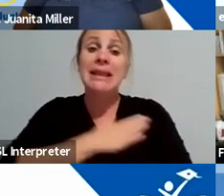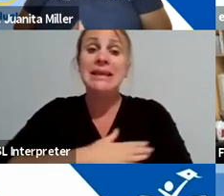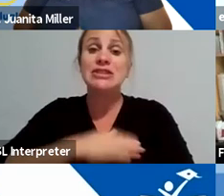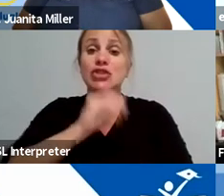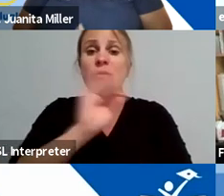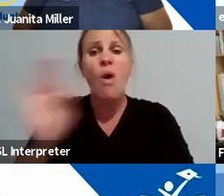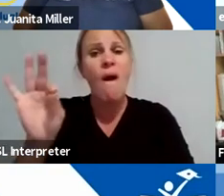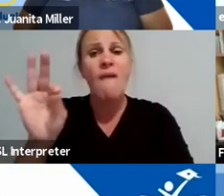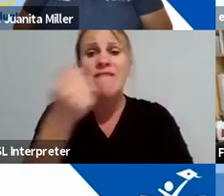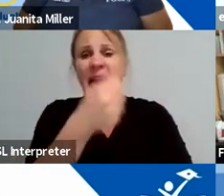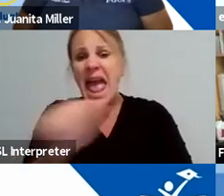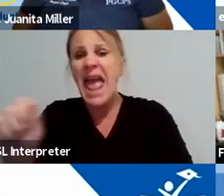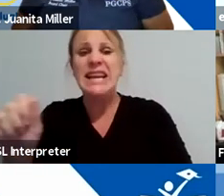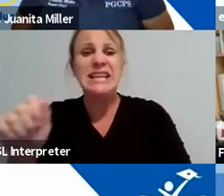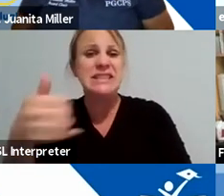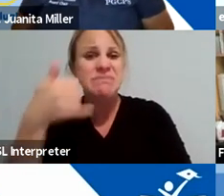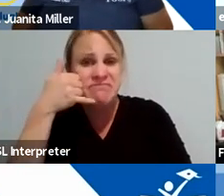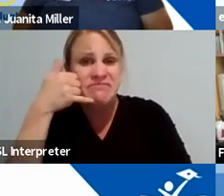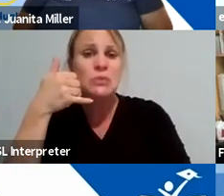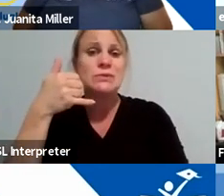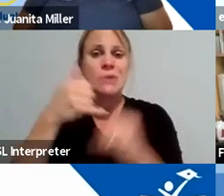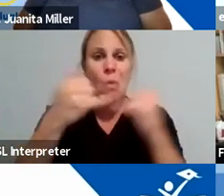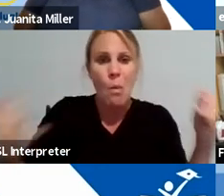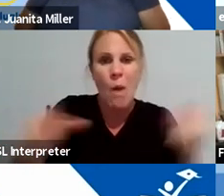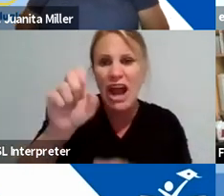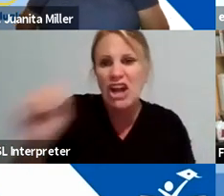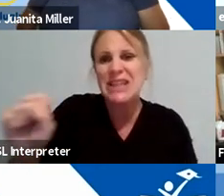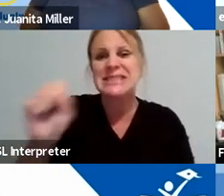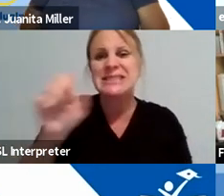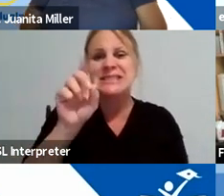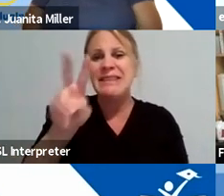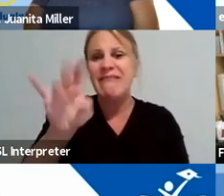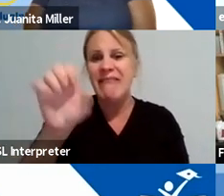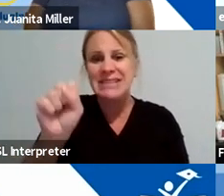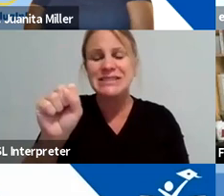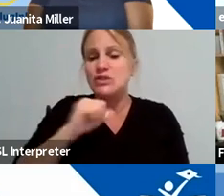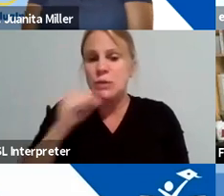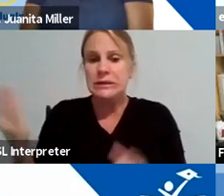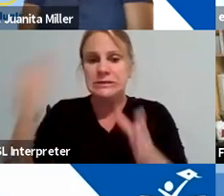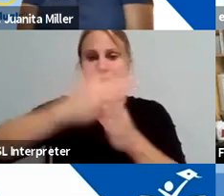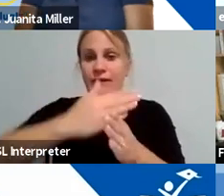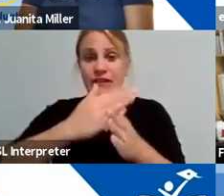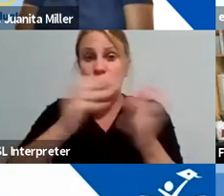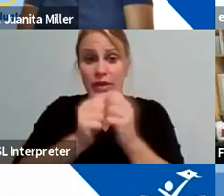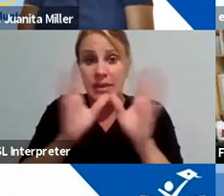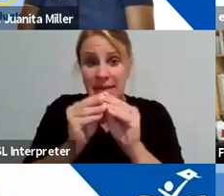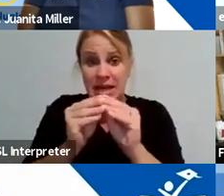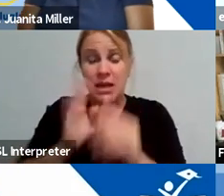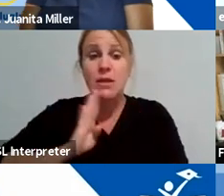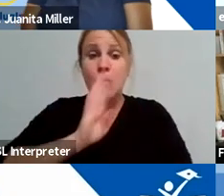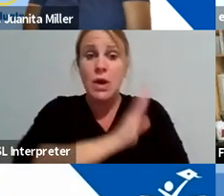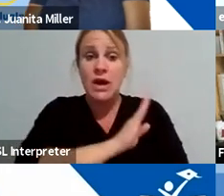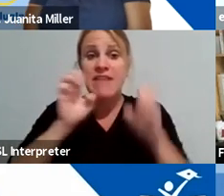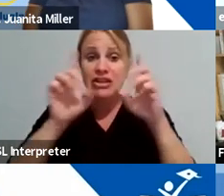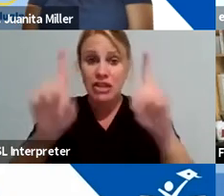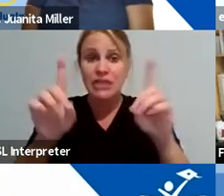off any wireless communication devices to avoid interfering with our meeting. The Board of Education has